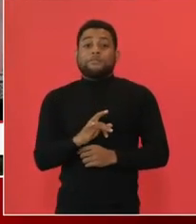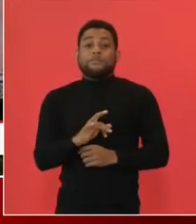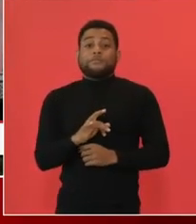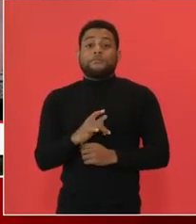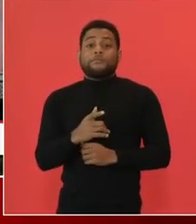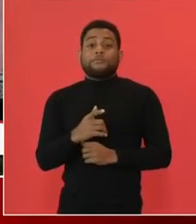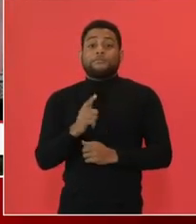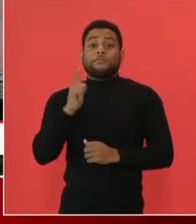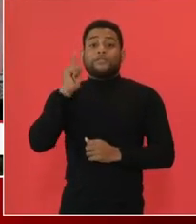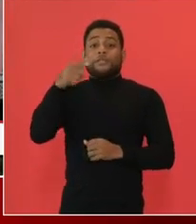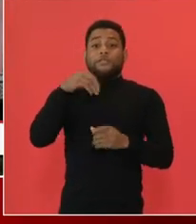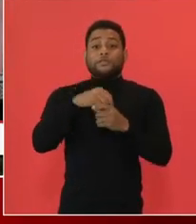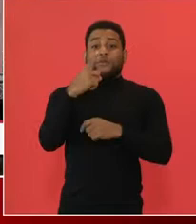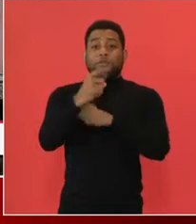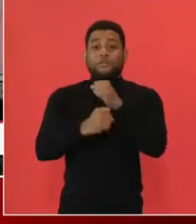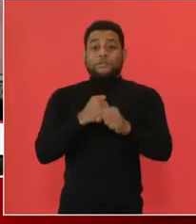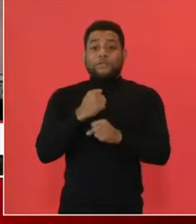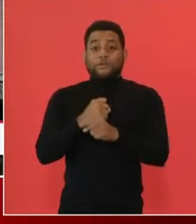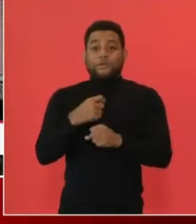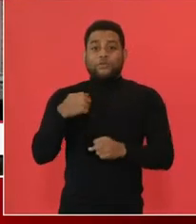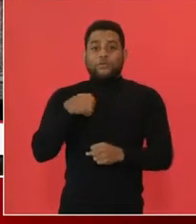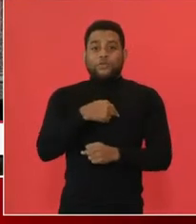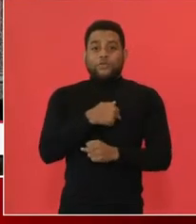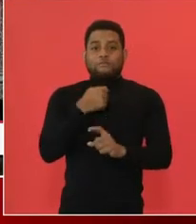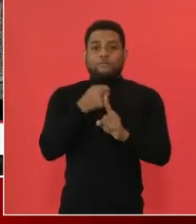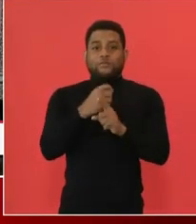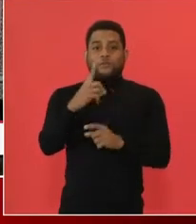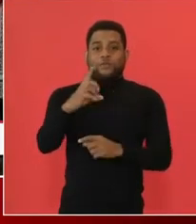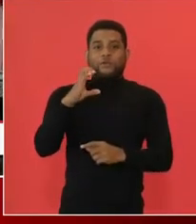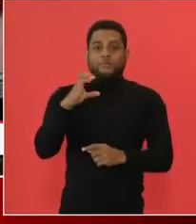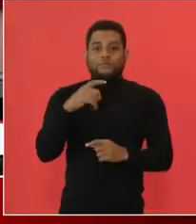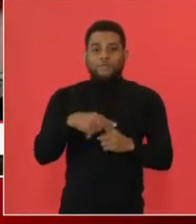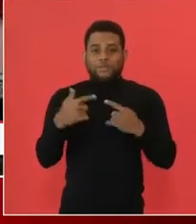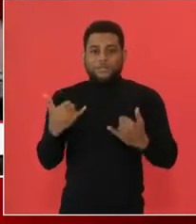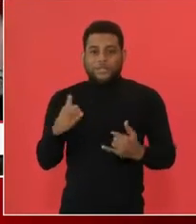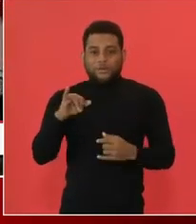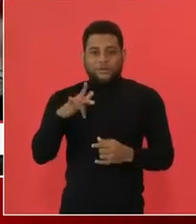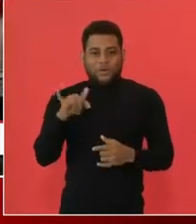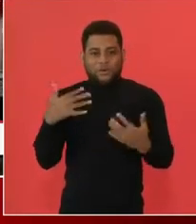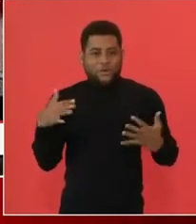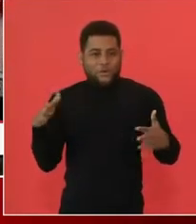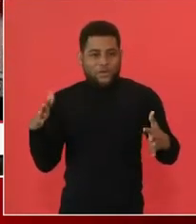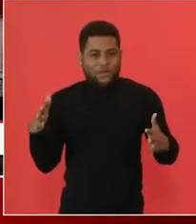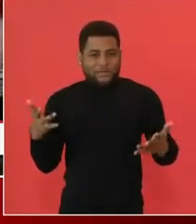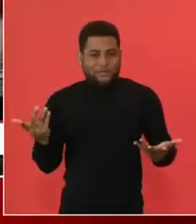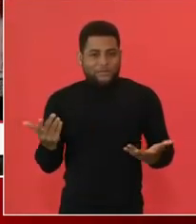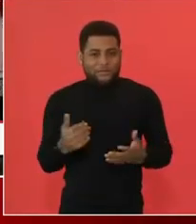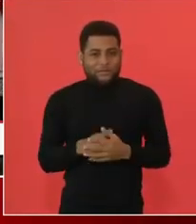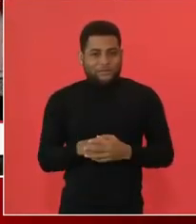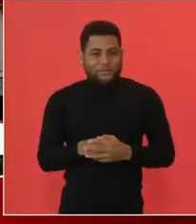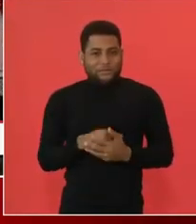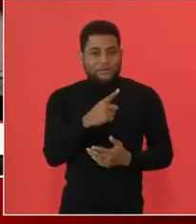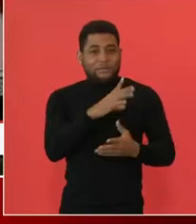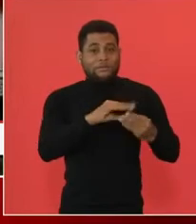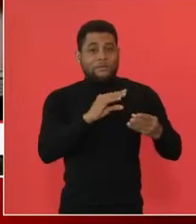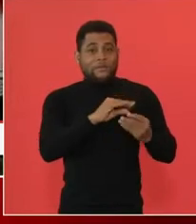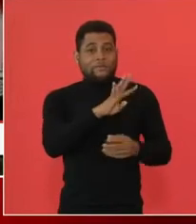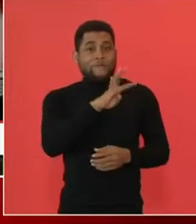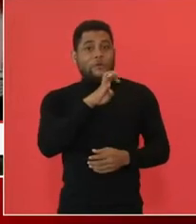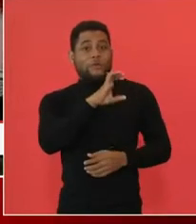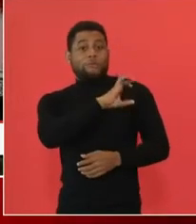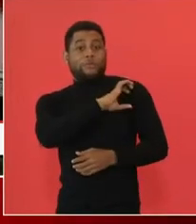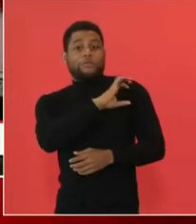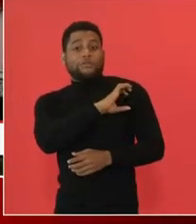the bill it passed last year and said almost 400 police officers have left the force, and it is smaller than it's